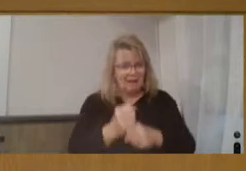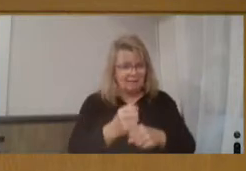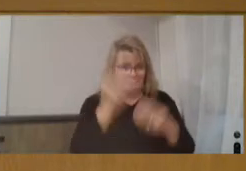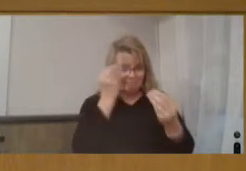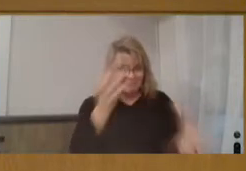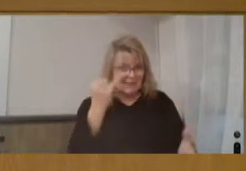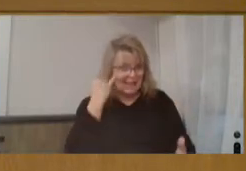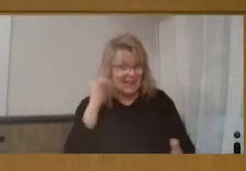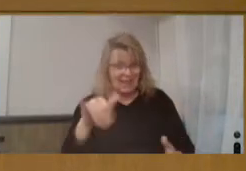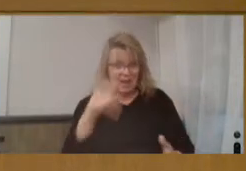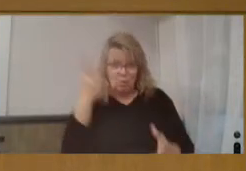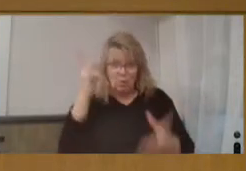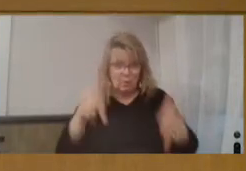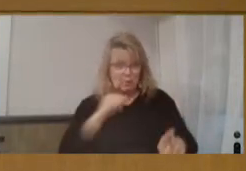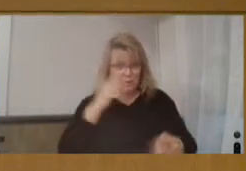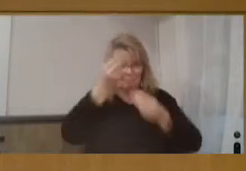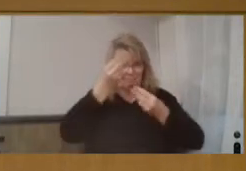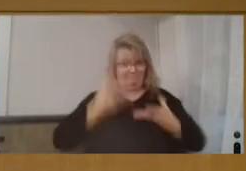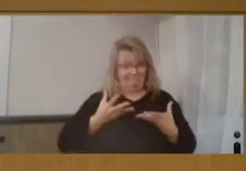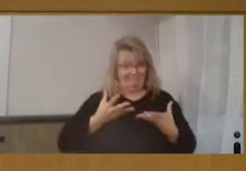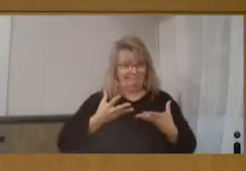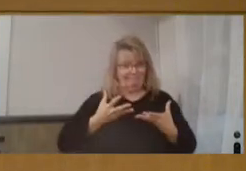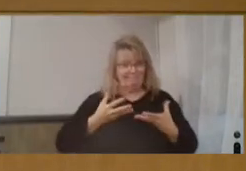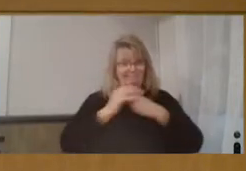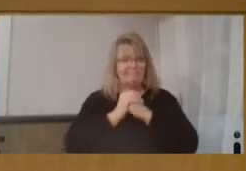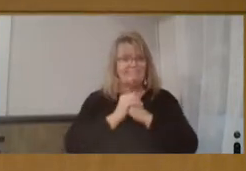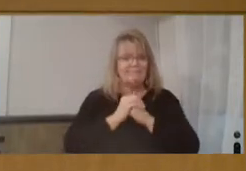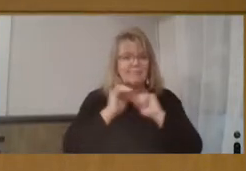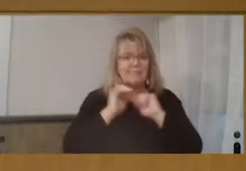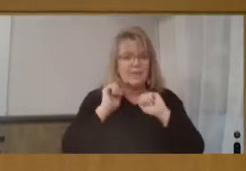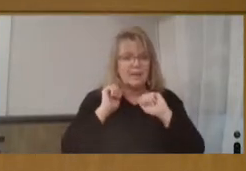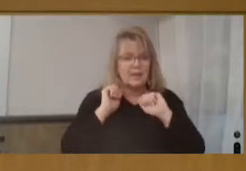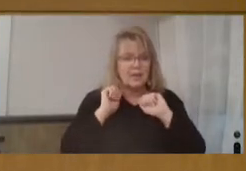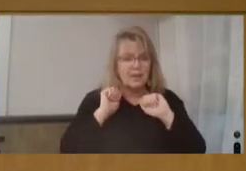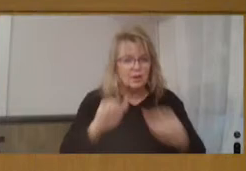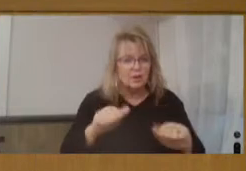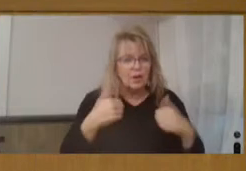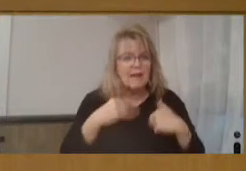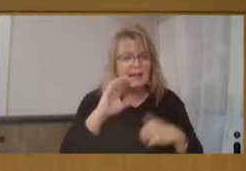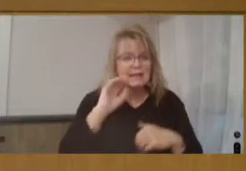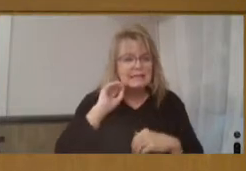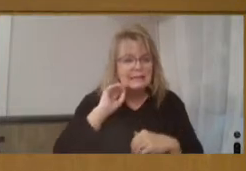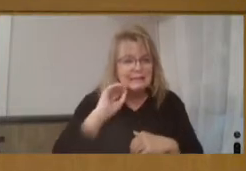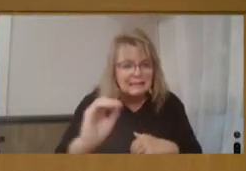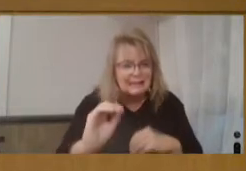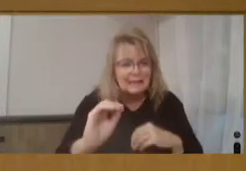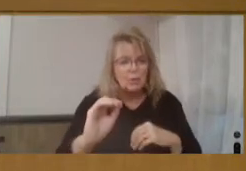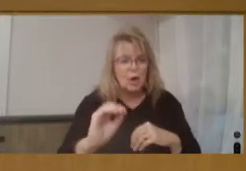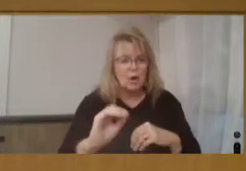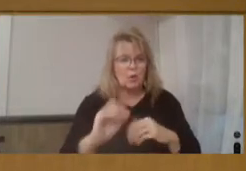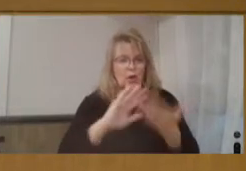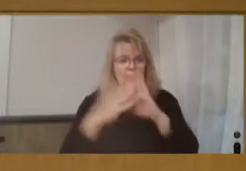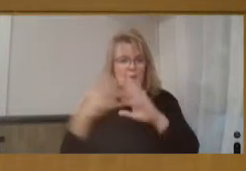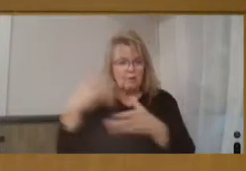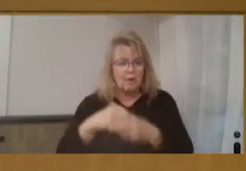informed me, this could have been passed last week with practically zero community involvement, which is very concerning to me.